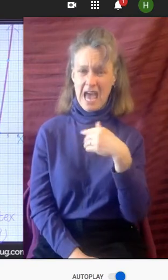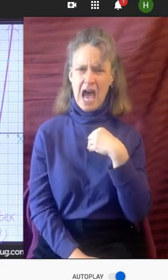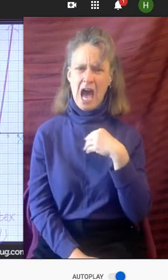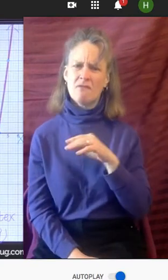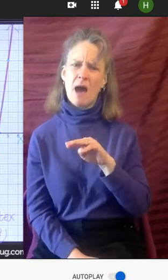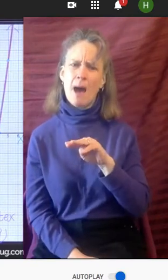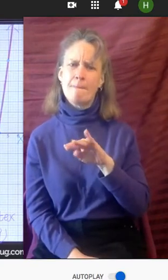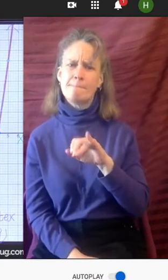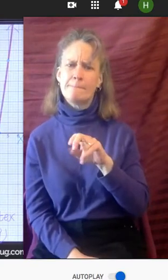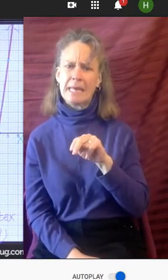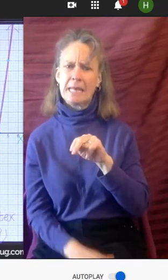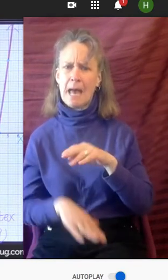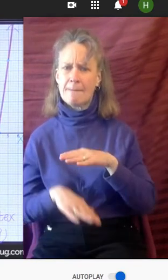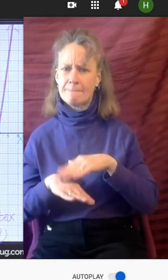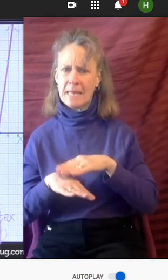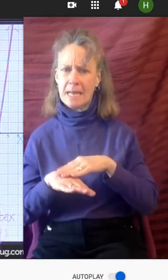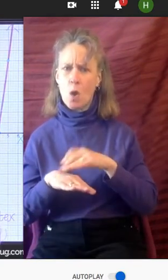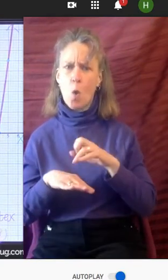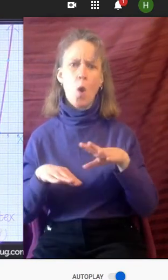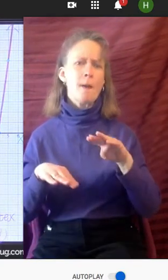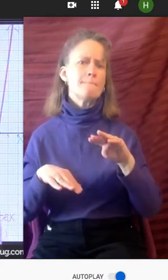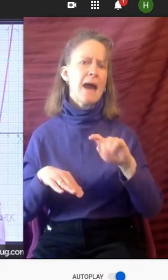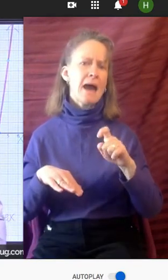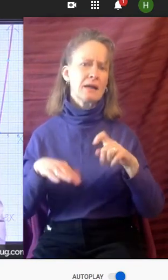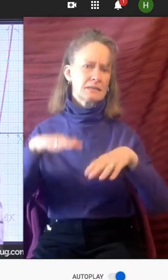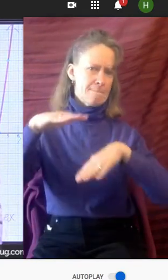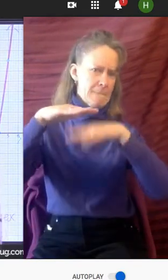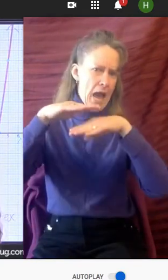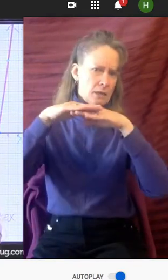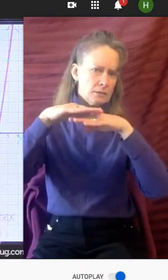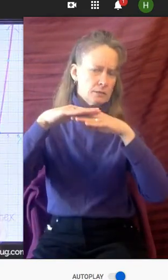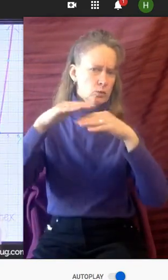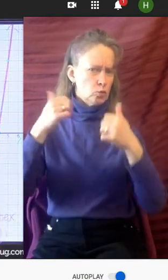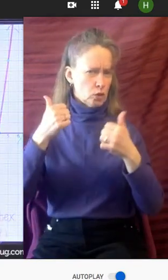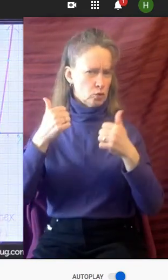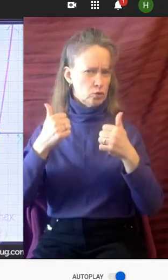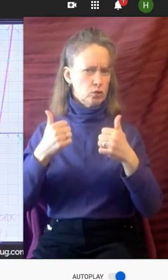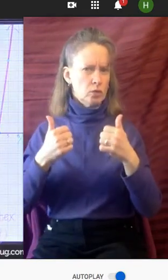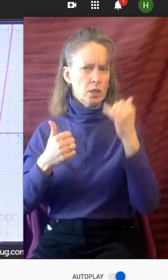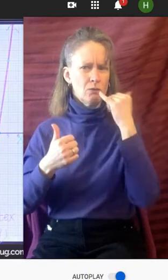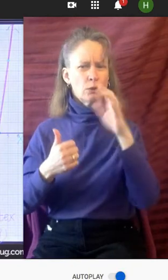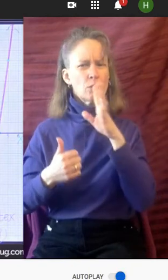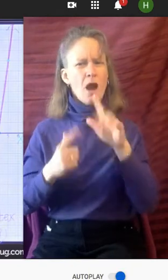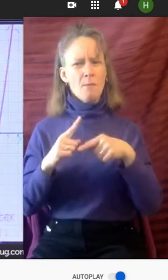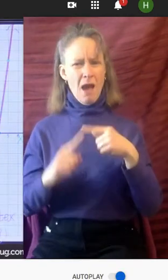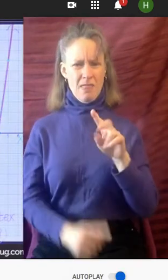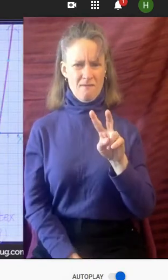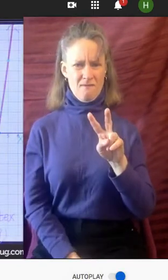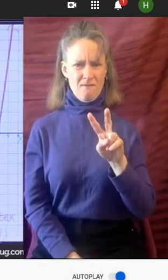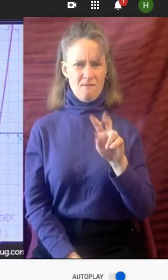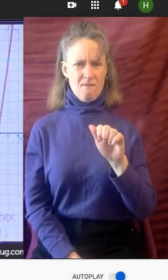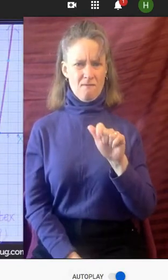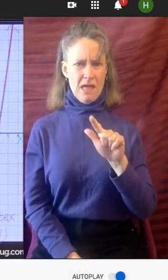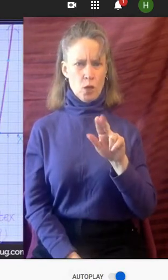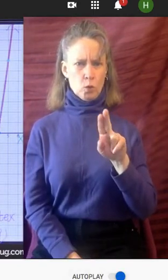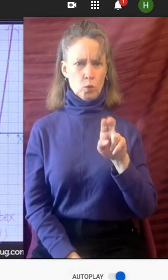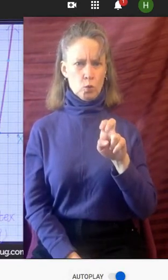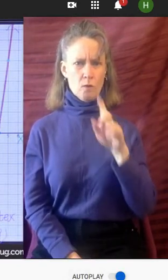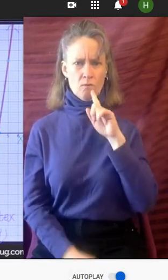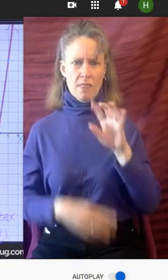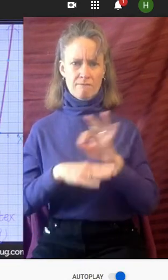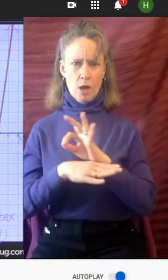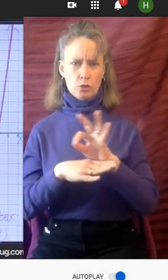value? Well, first of all, in math, whenever we talk about the value of a function, we are always referring to